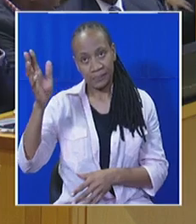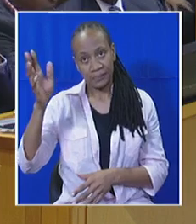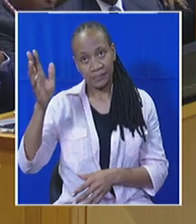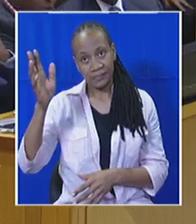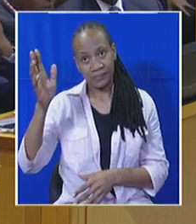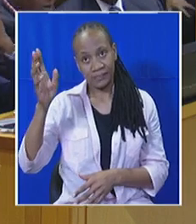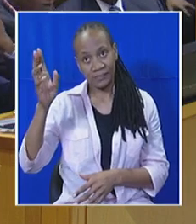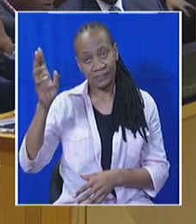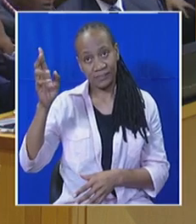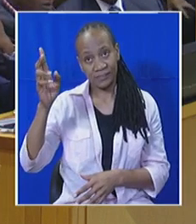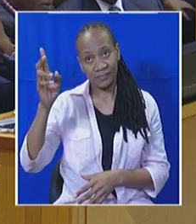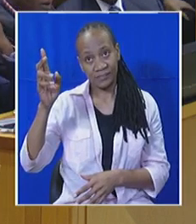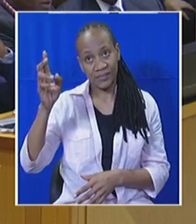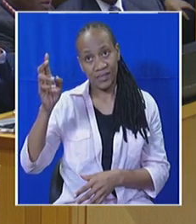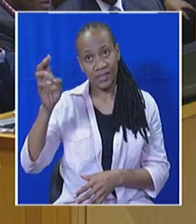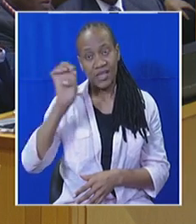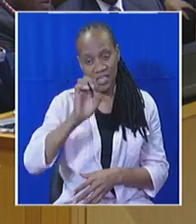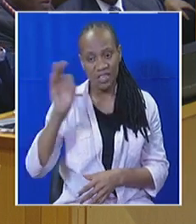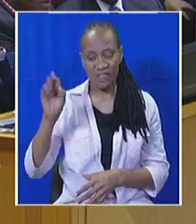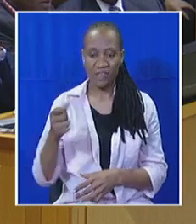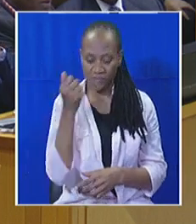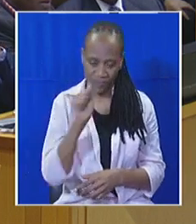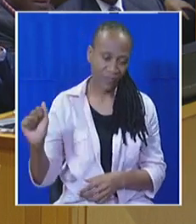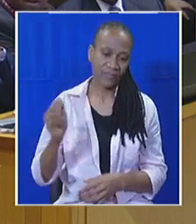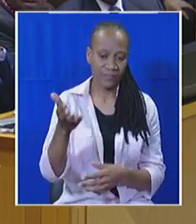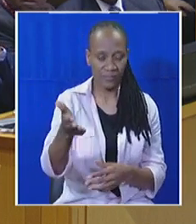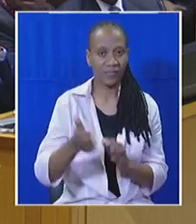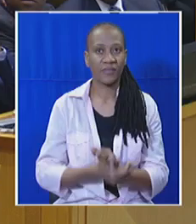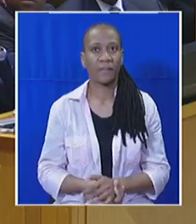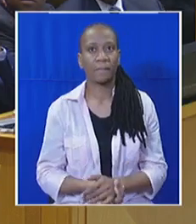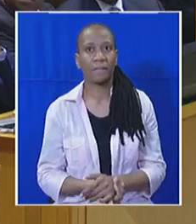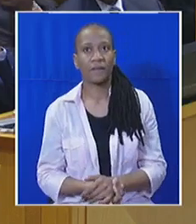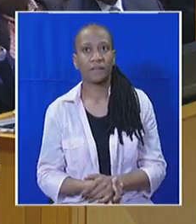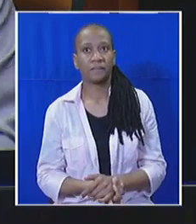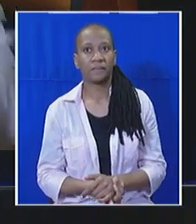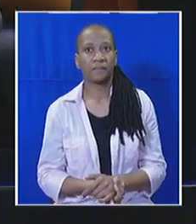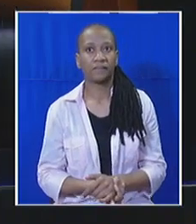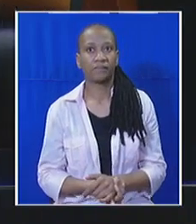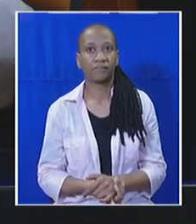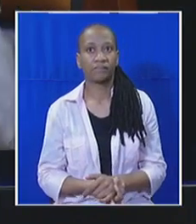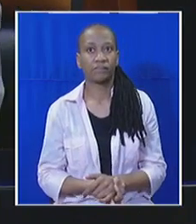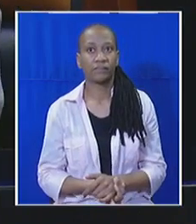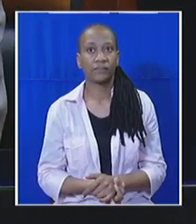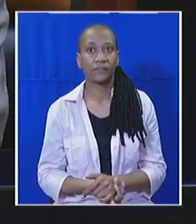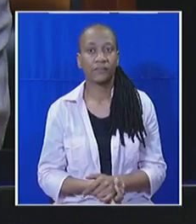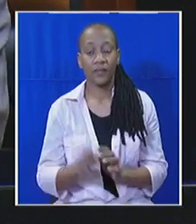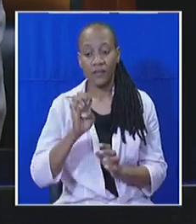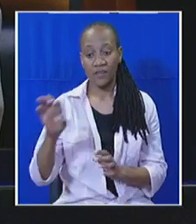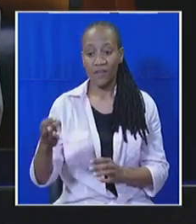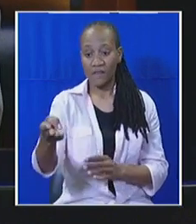Are you objecting? The Economic Freedom Fighters object to There's this an objection. It's not motion. agreed to. The honorable member of the